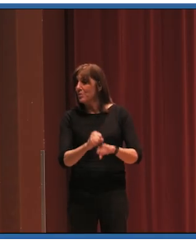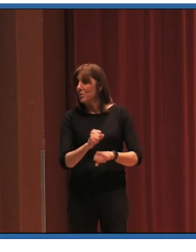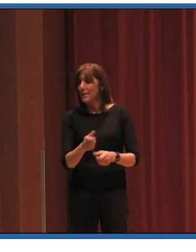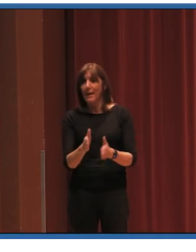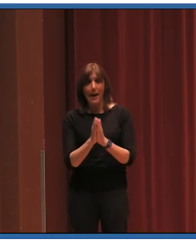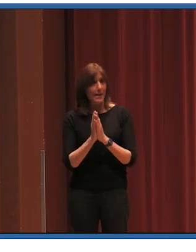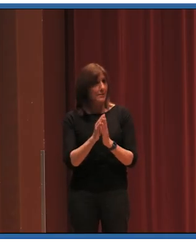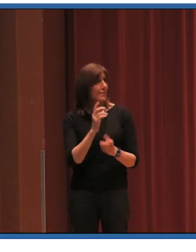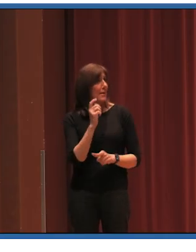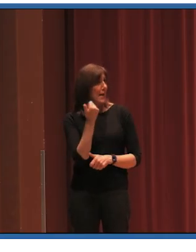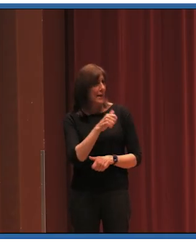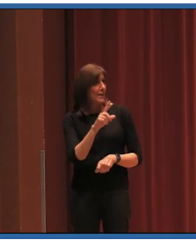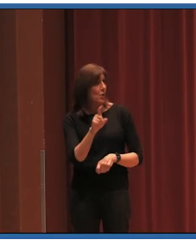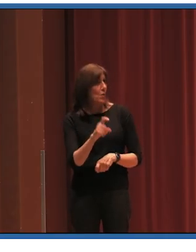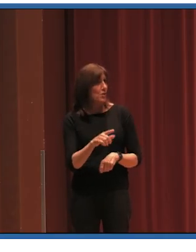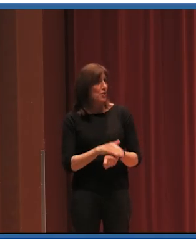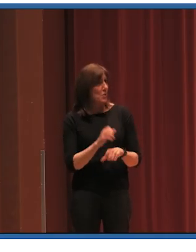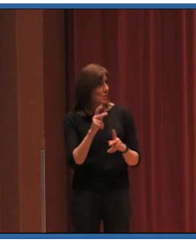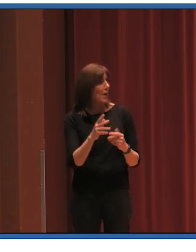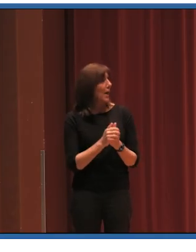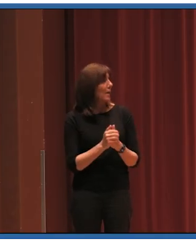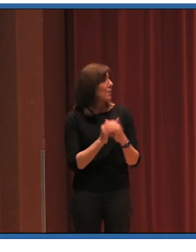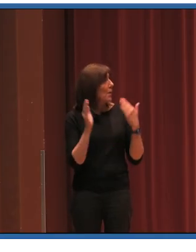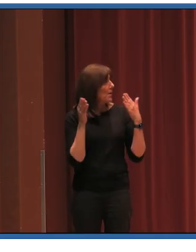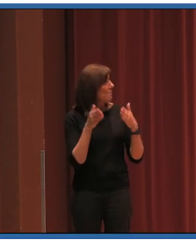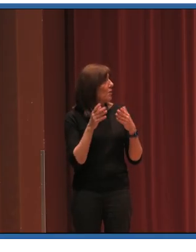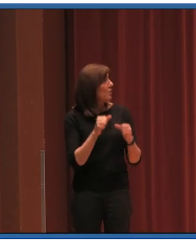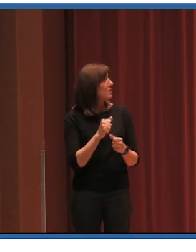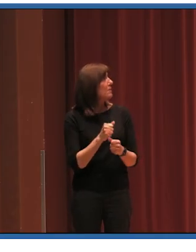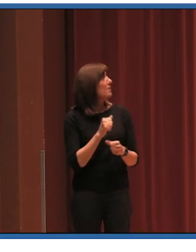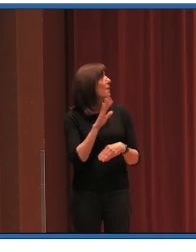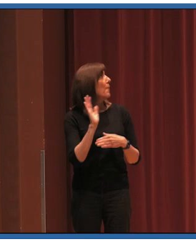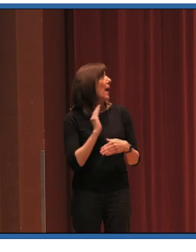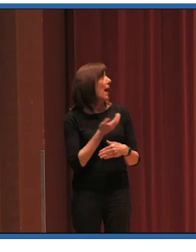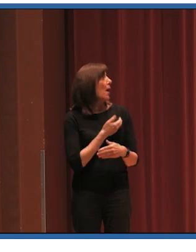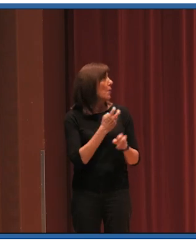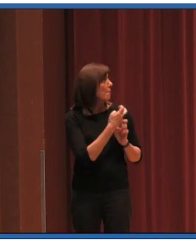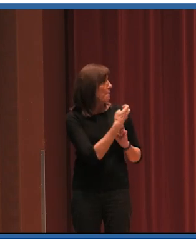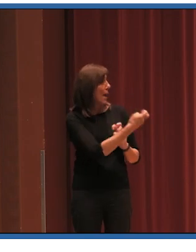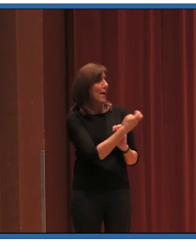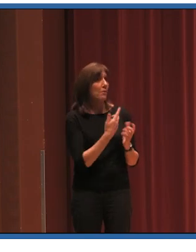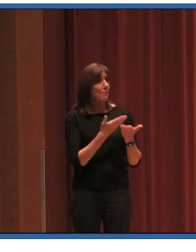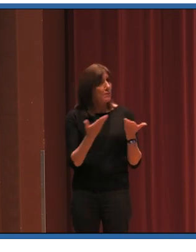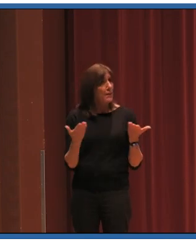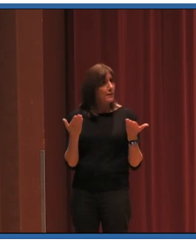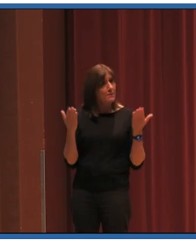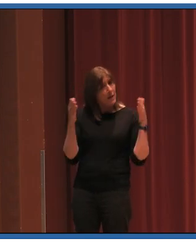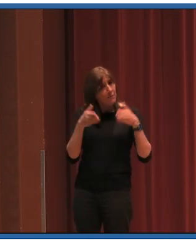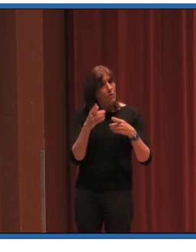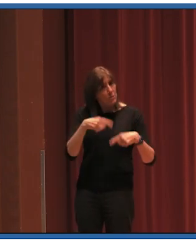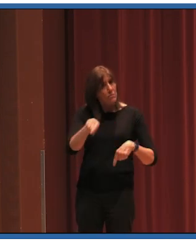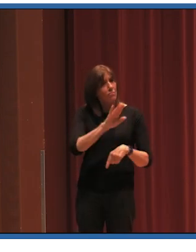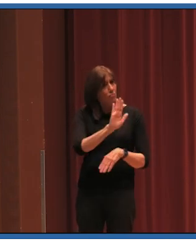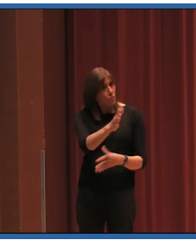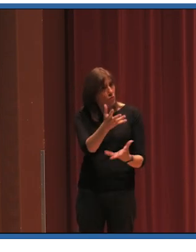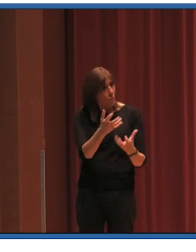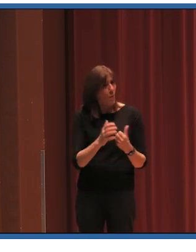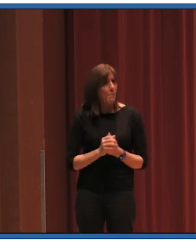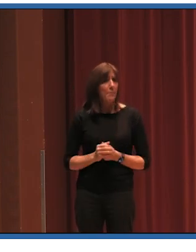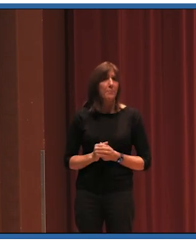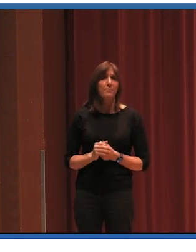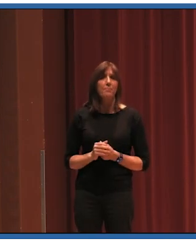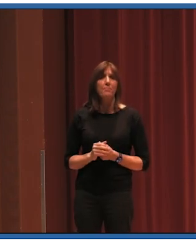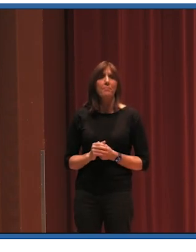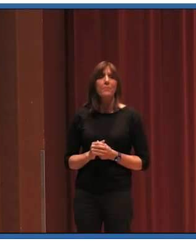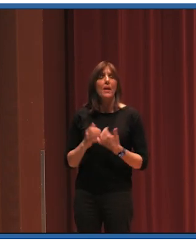sure we're talking in our panel and in our closing session about the things that you're most interested in and the things that resonate with you. The